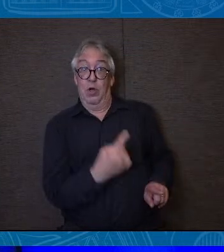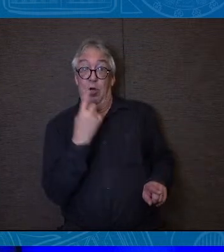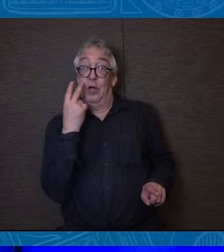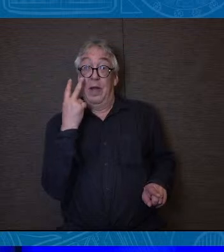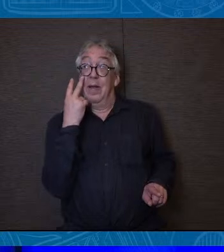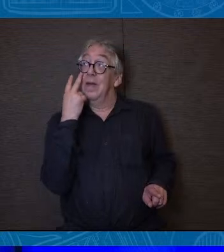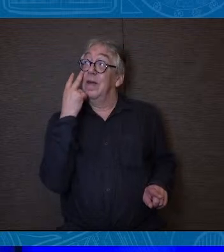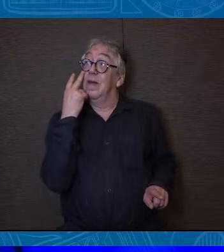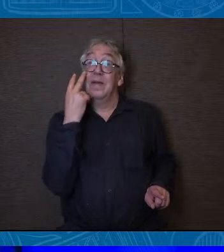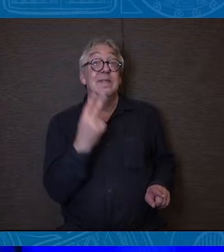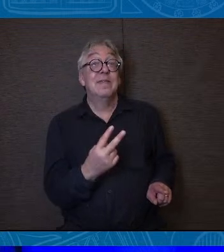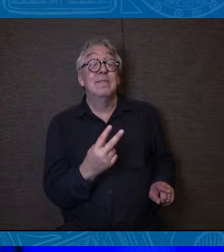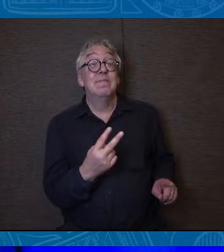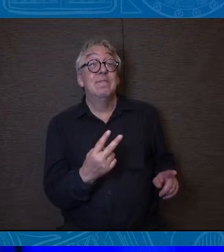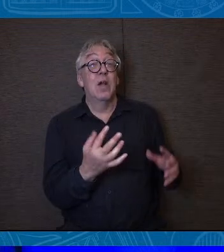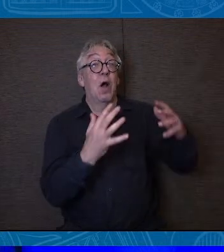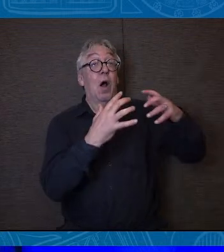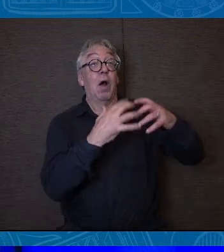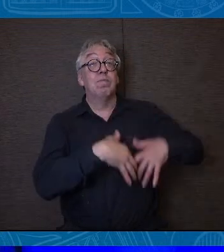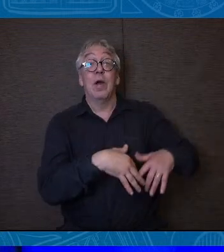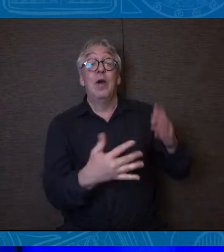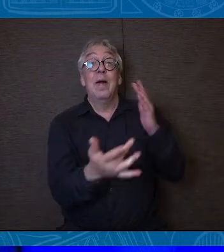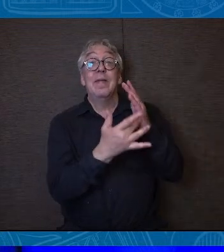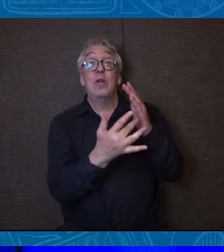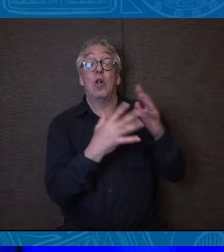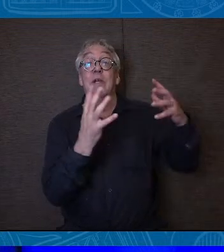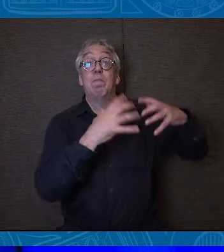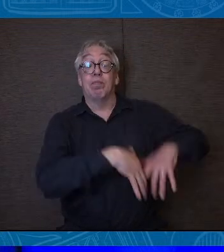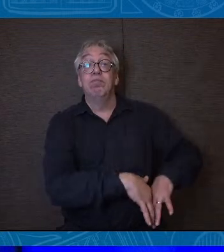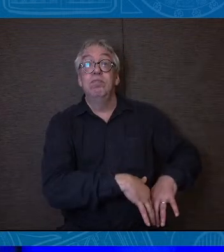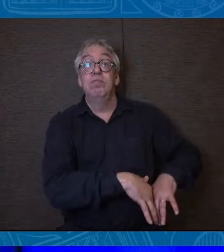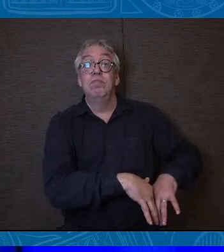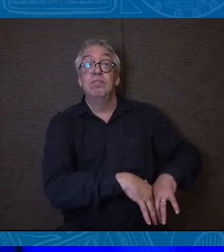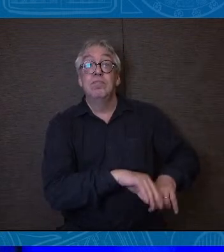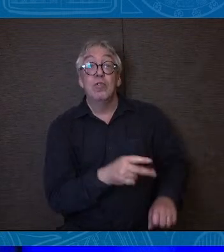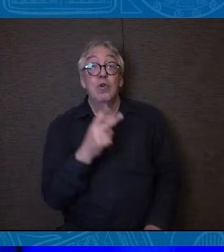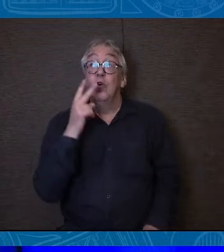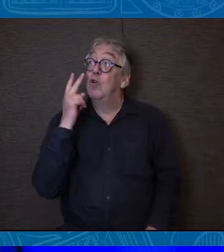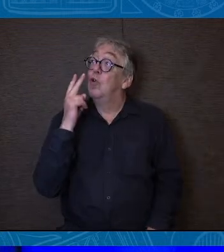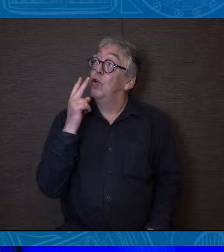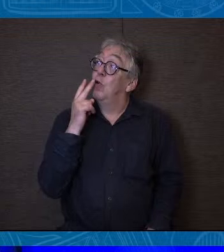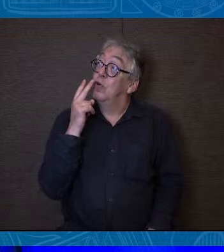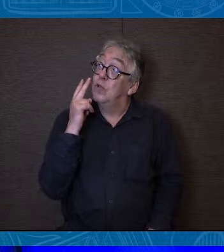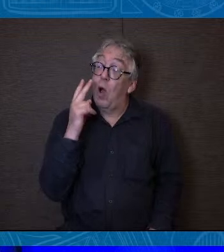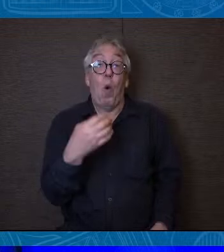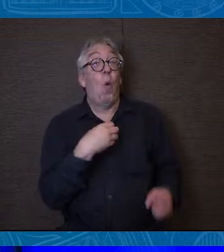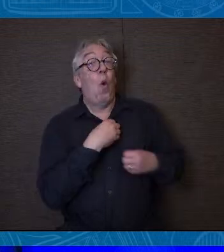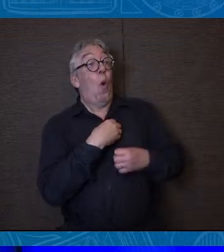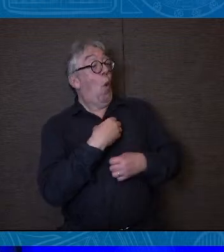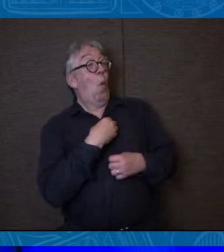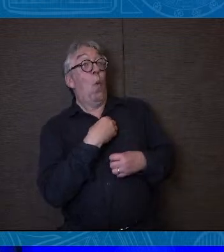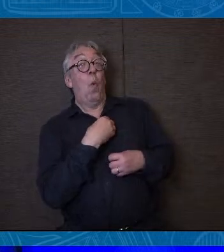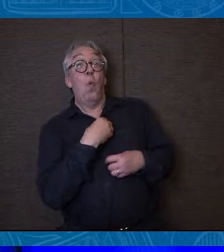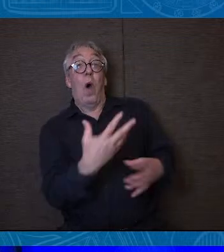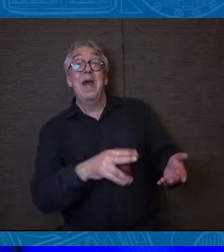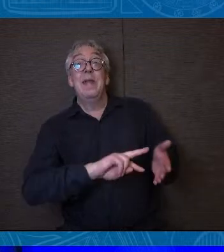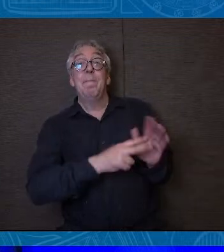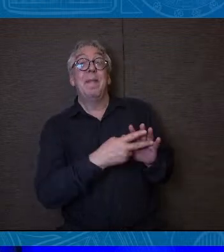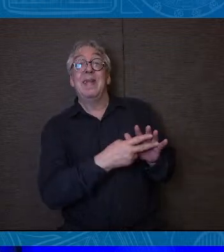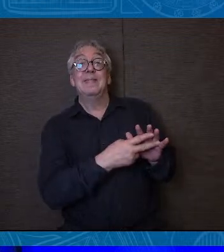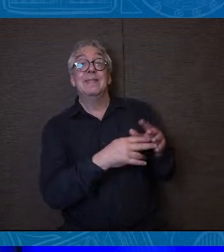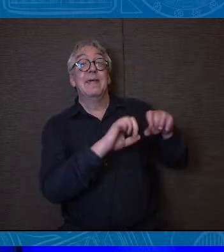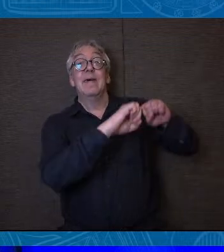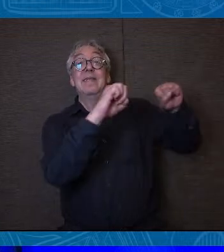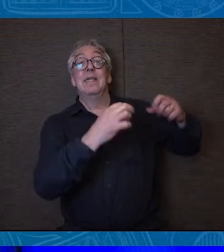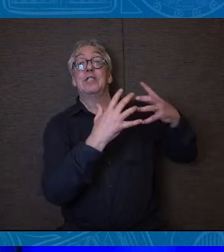gone. We are using the checking data points, and you will see from red to white. This white means there is disruption. And in below, you can also